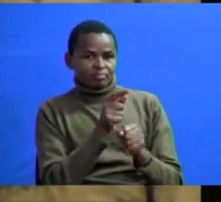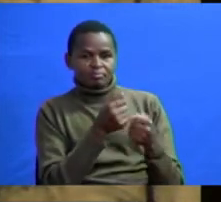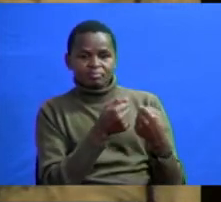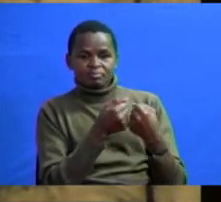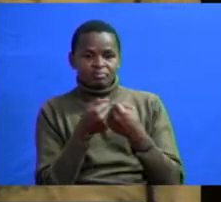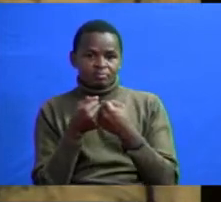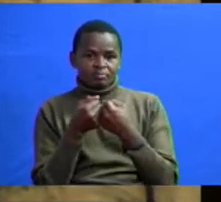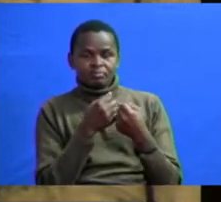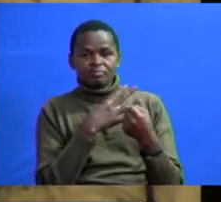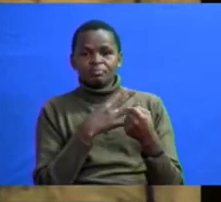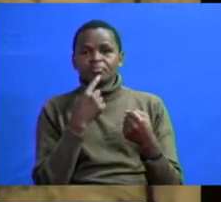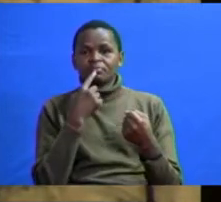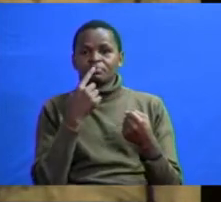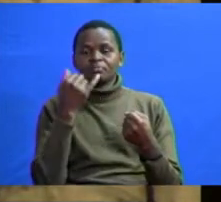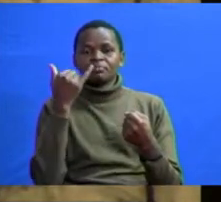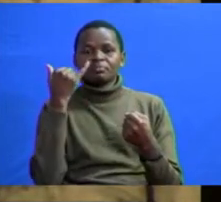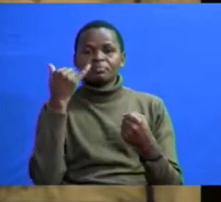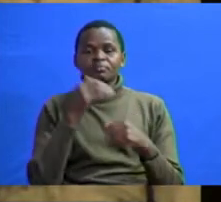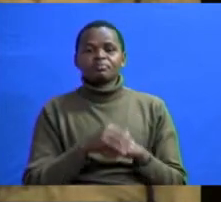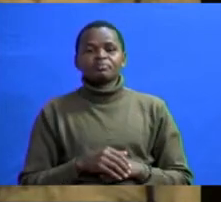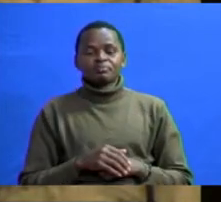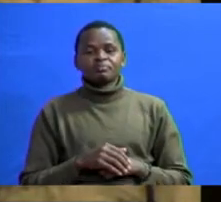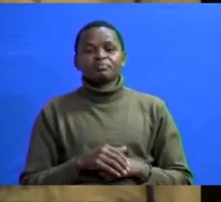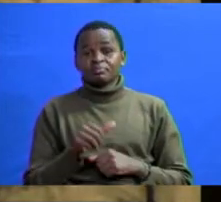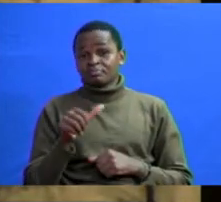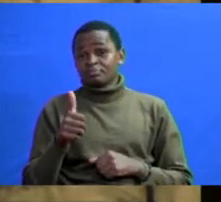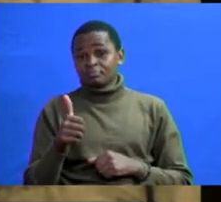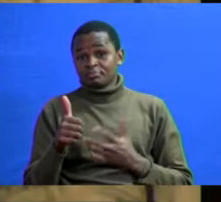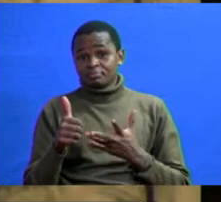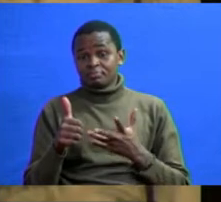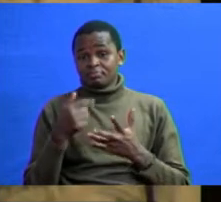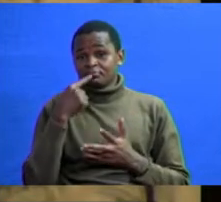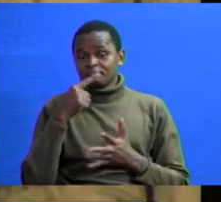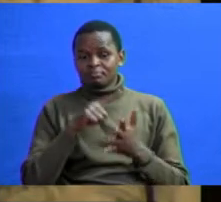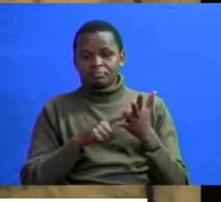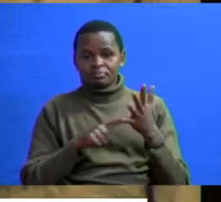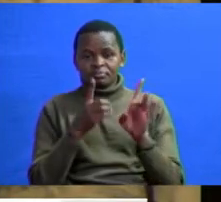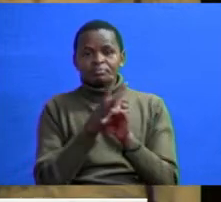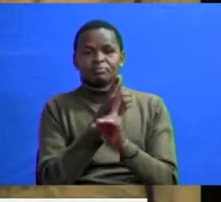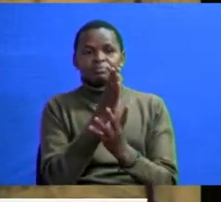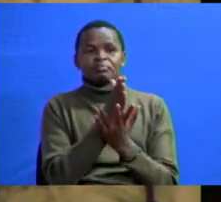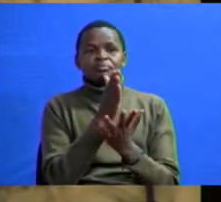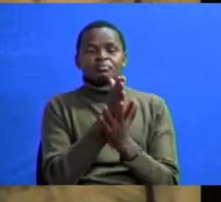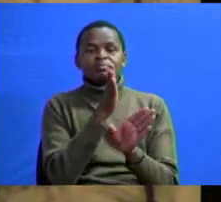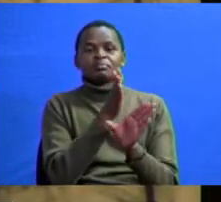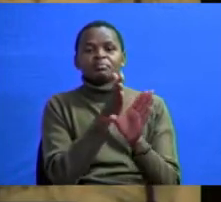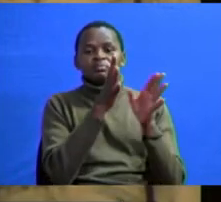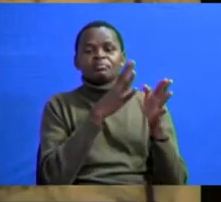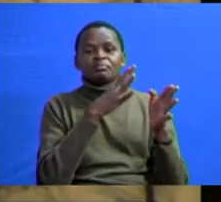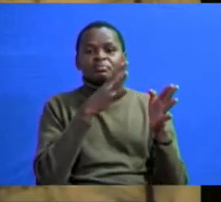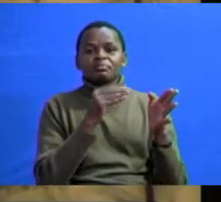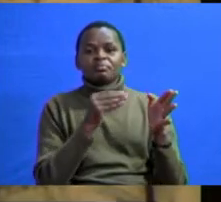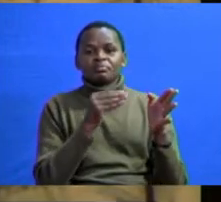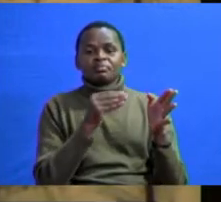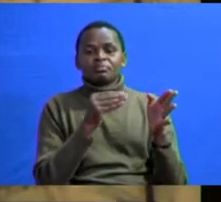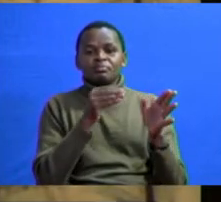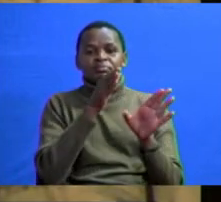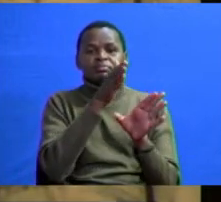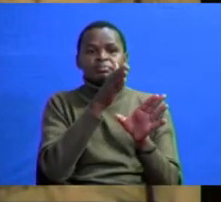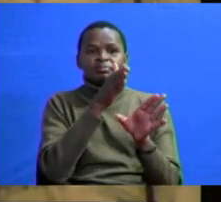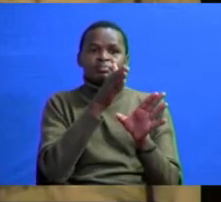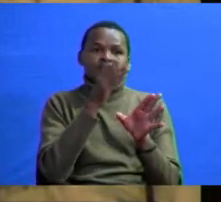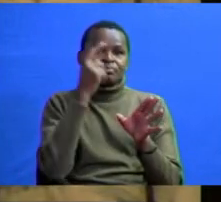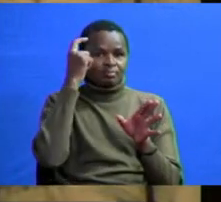I said earlier? Another question that you asked, what's the difference between a psychologist and psychiatrist?